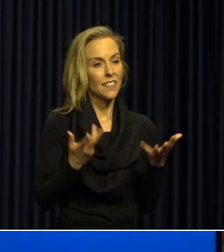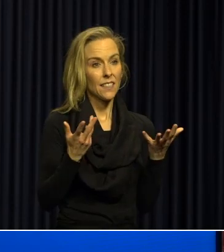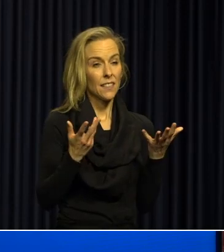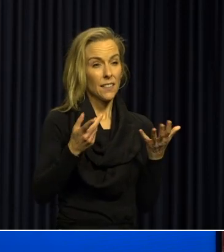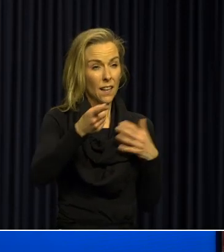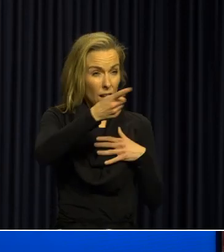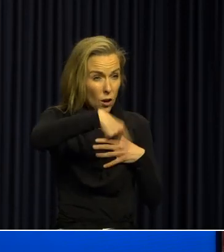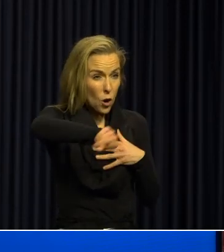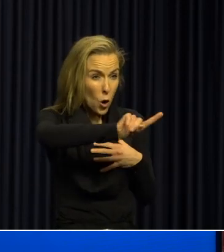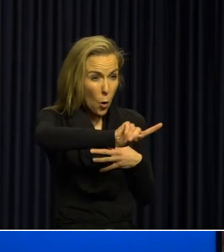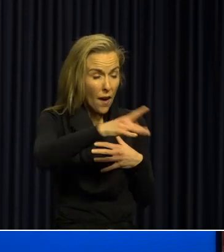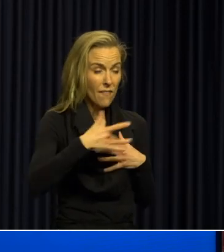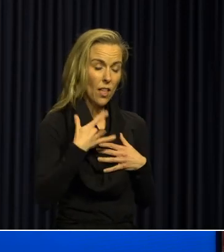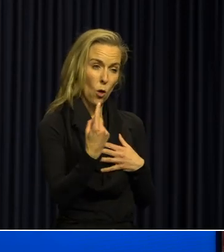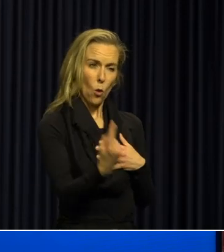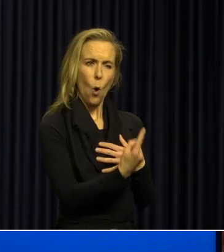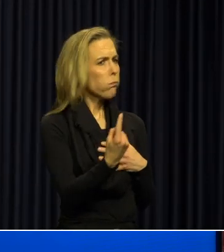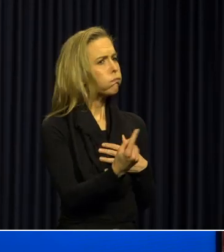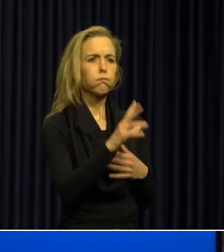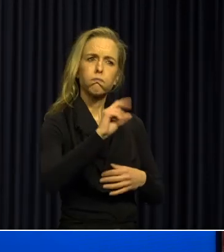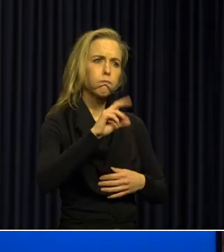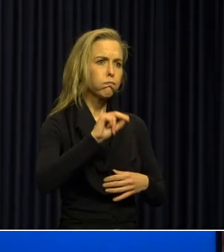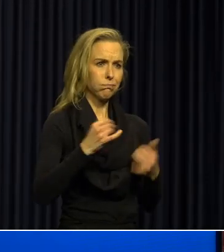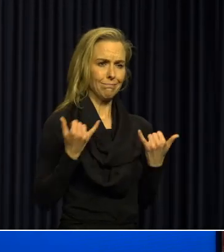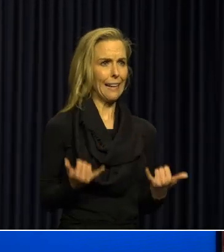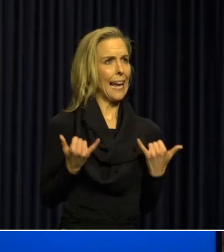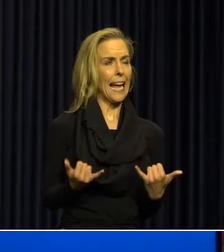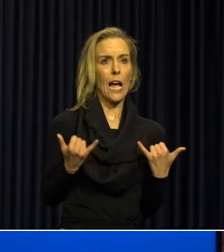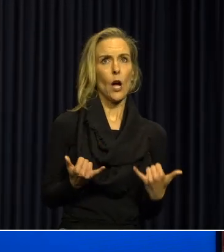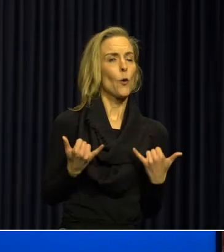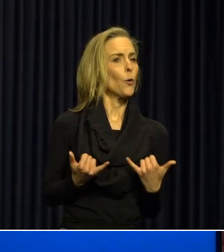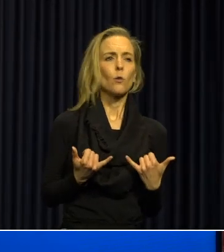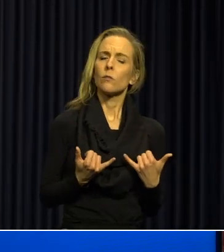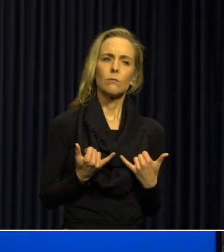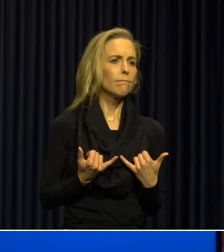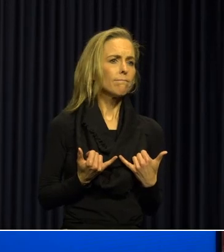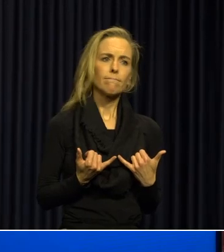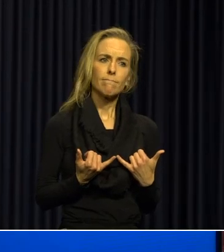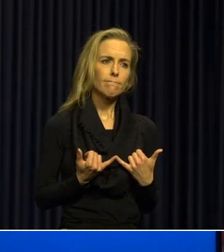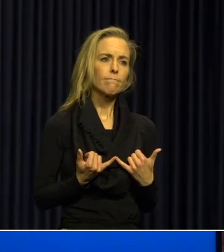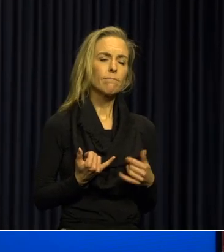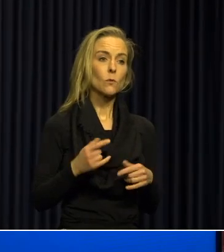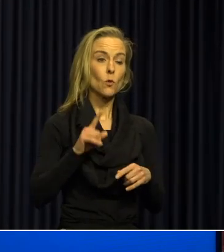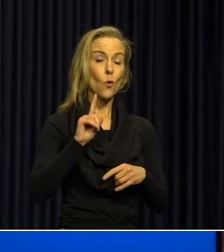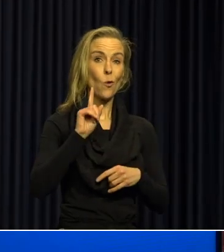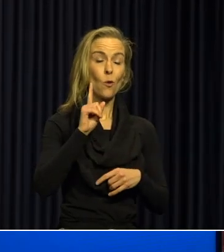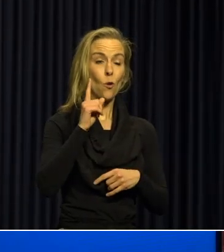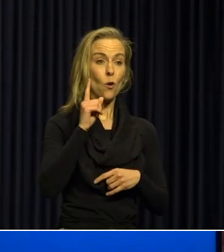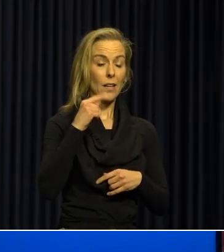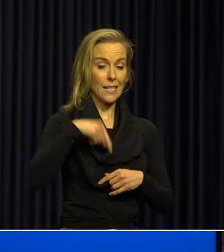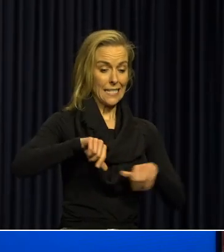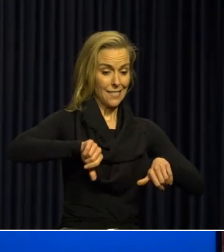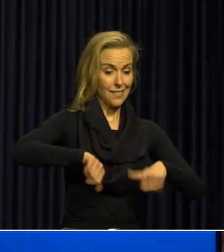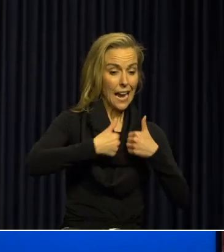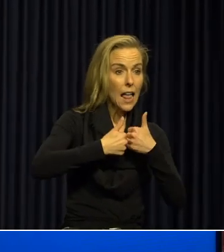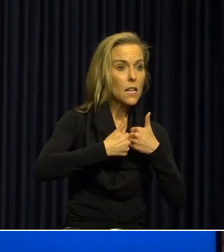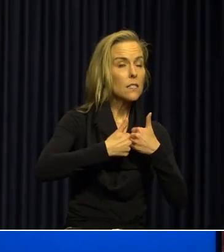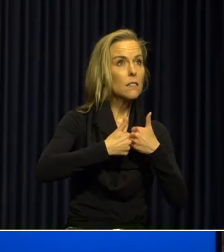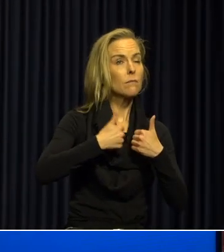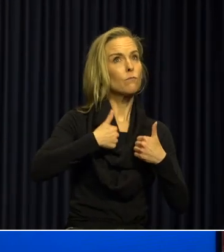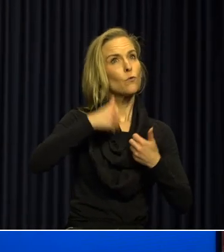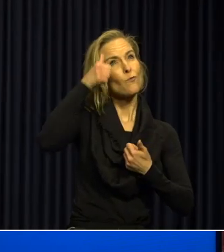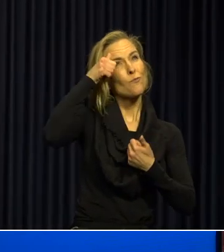us are alone in this endeavor. It is the only challenge that I can ever